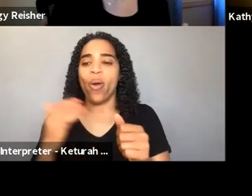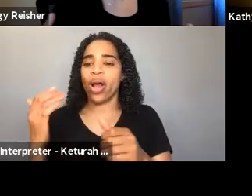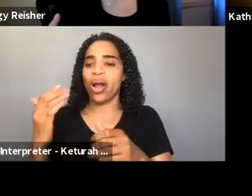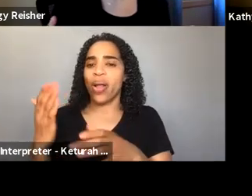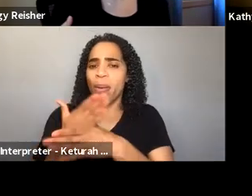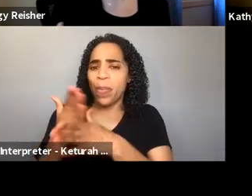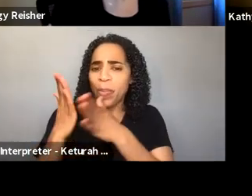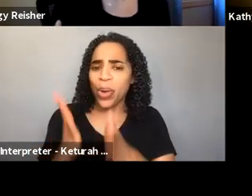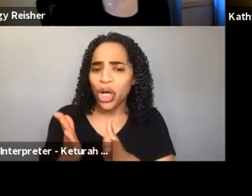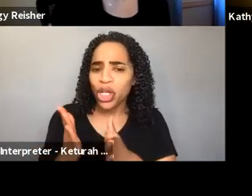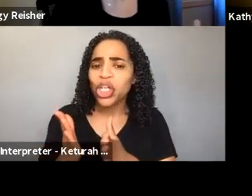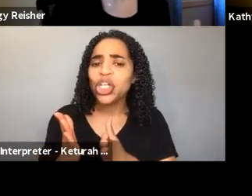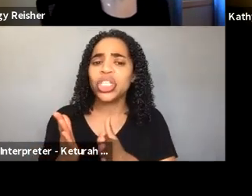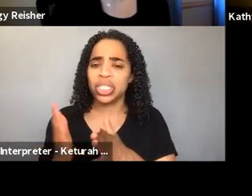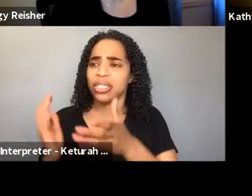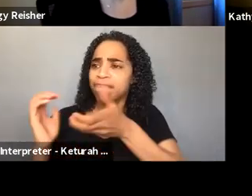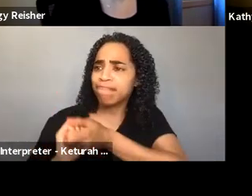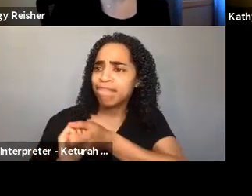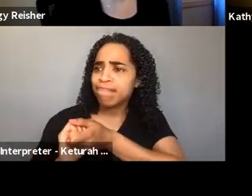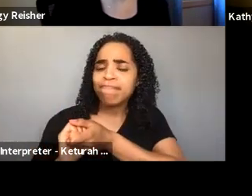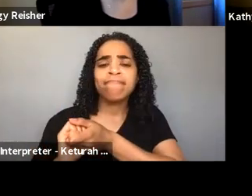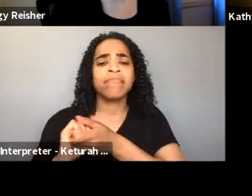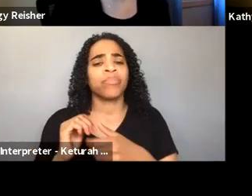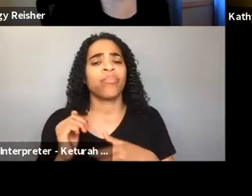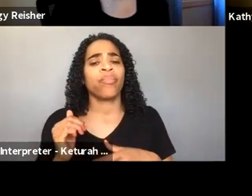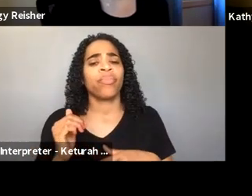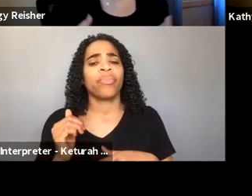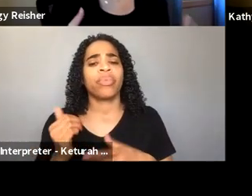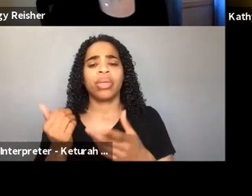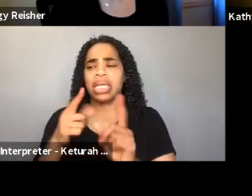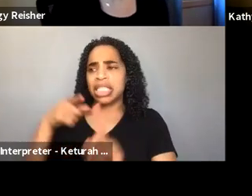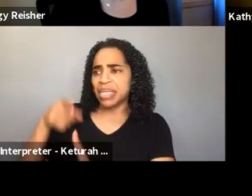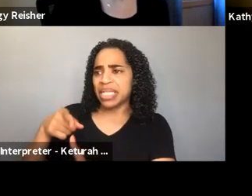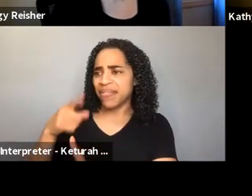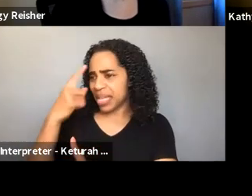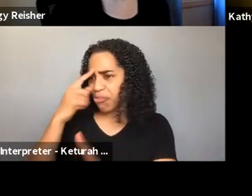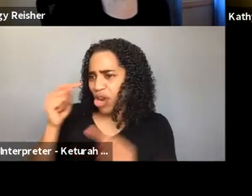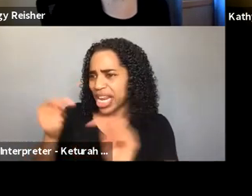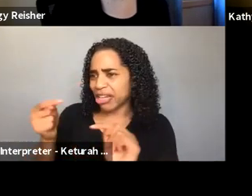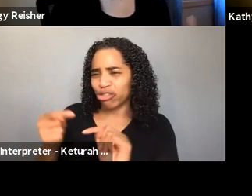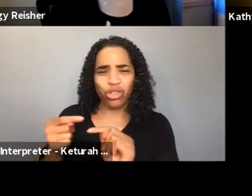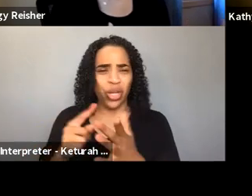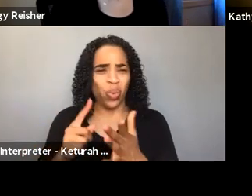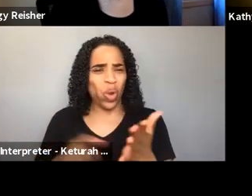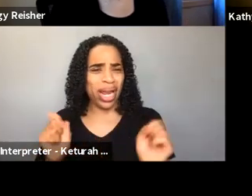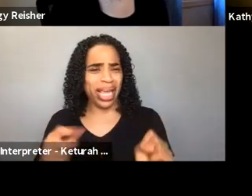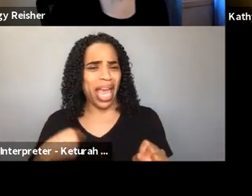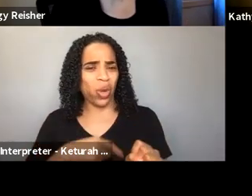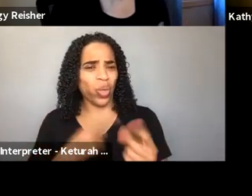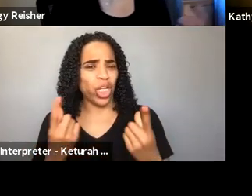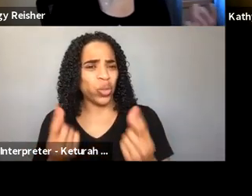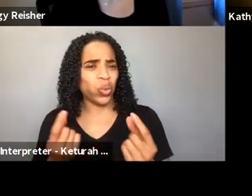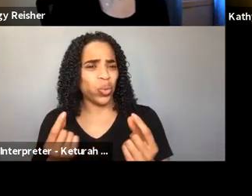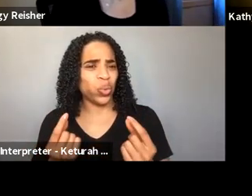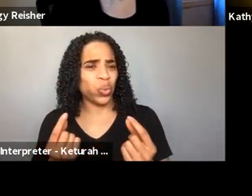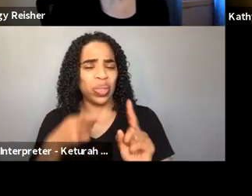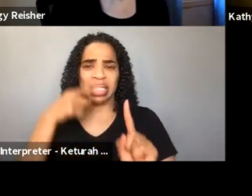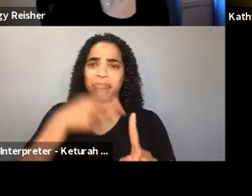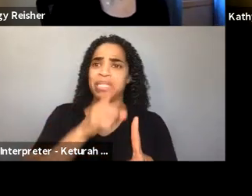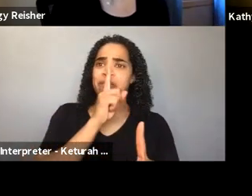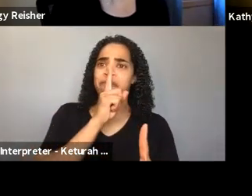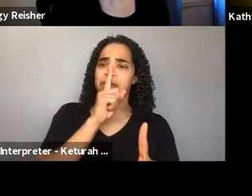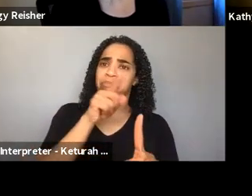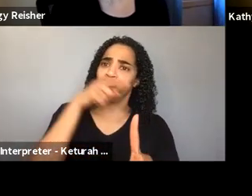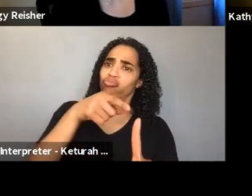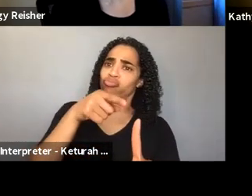there's not a great delivery system specifically for brain injury, but what can we do to help you navigate your new